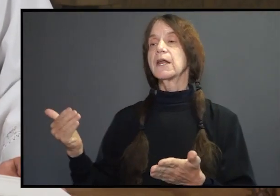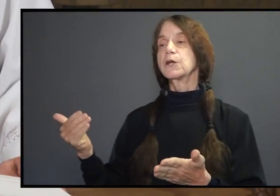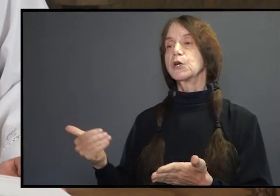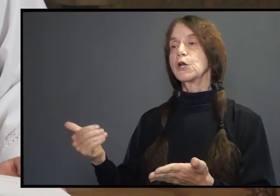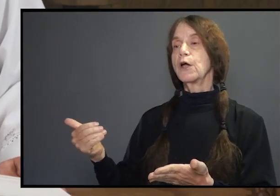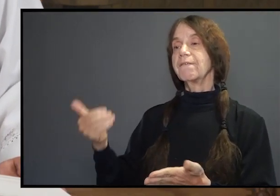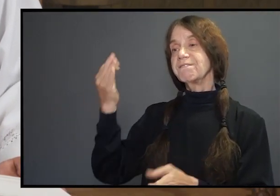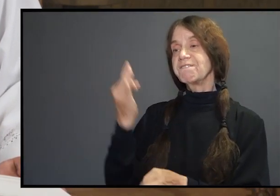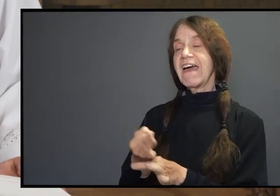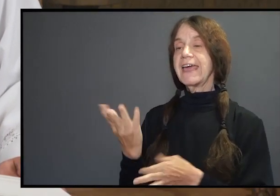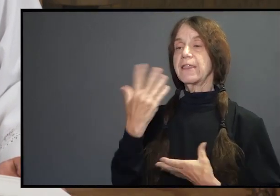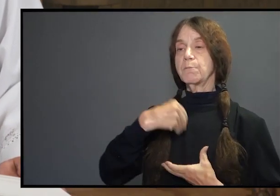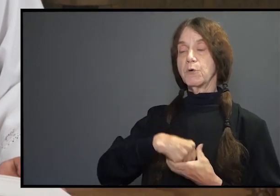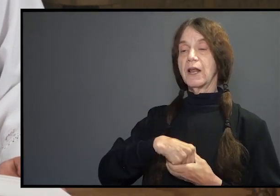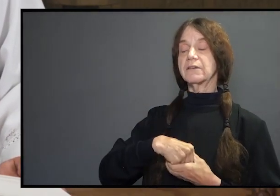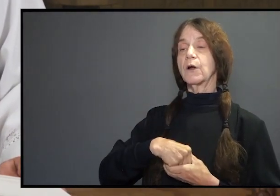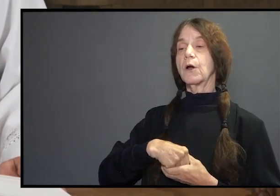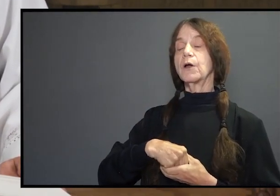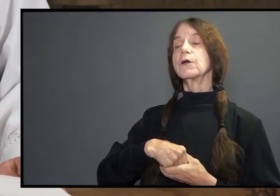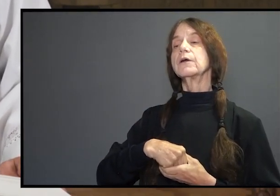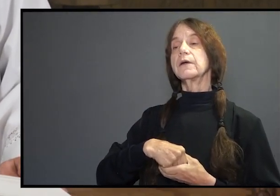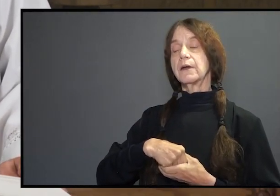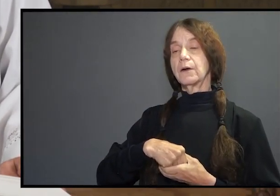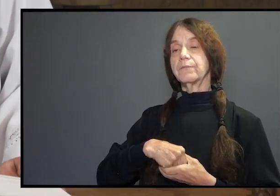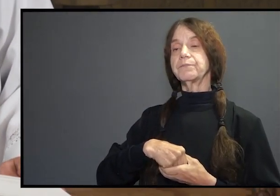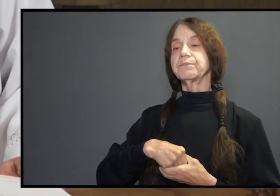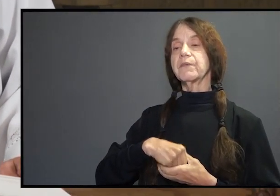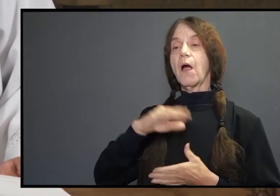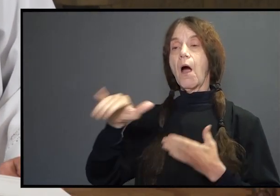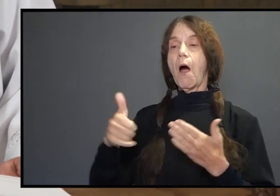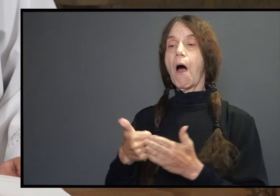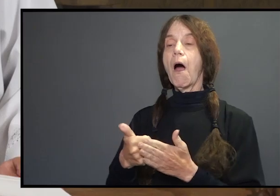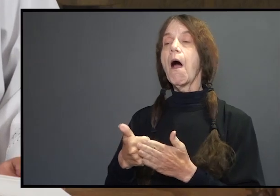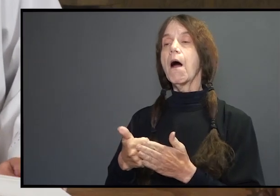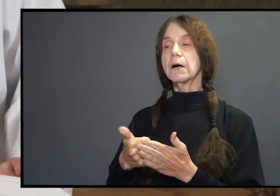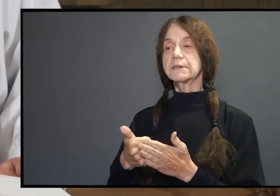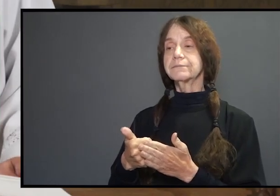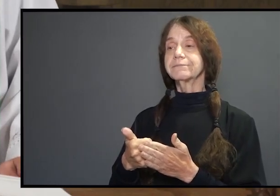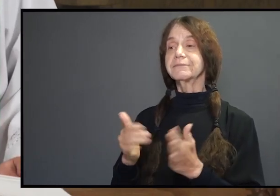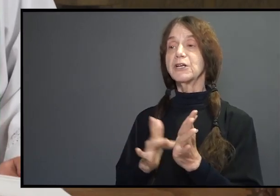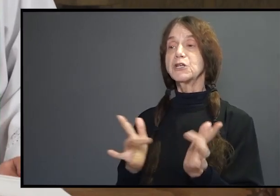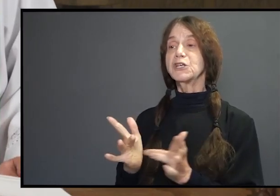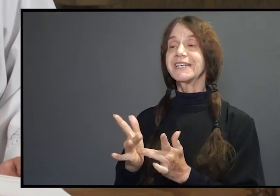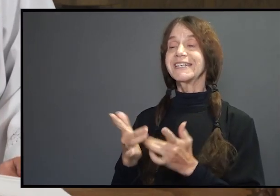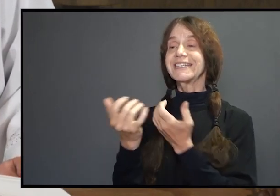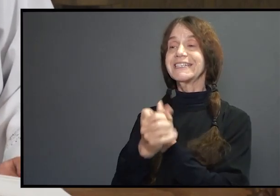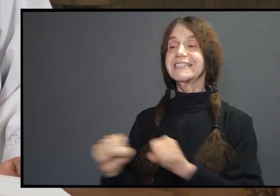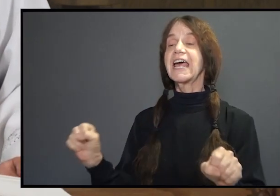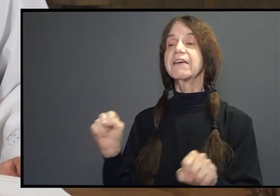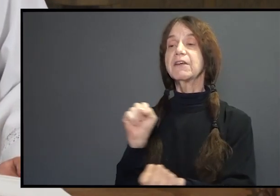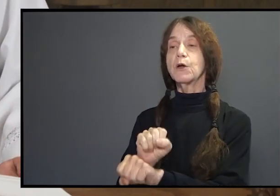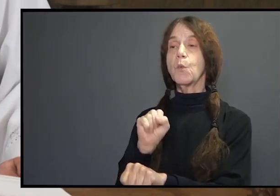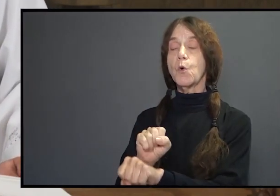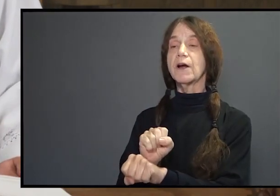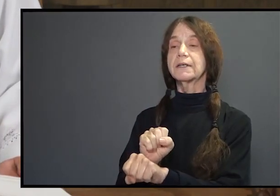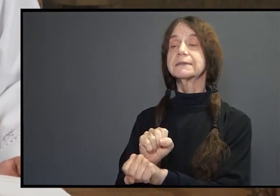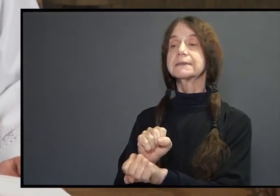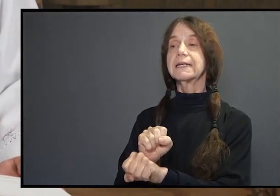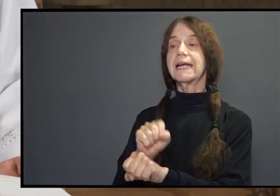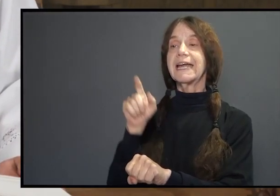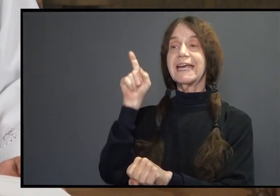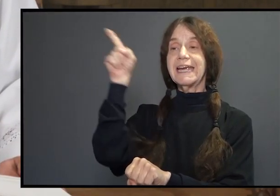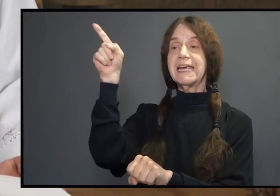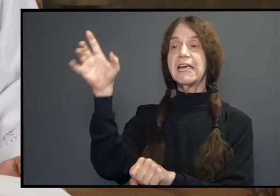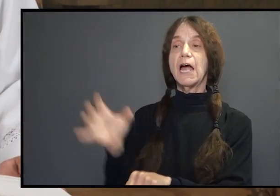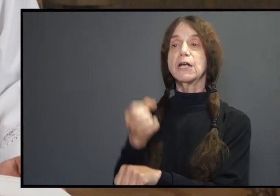Jesus. So we have life in us. All that has been procured by Christ's substitutionary death is conveyed